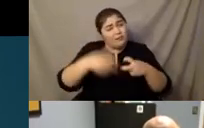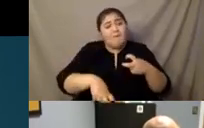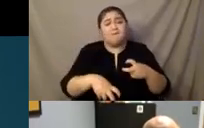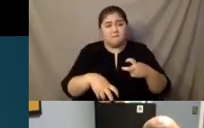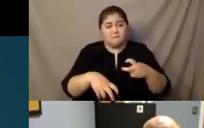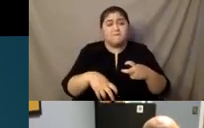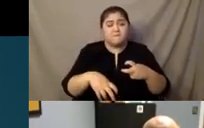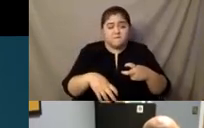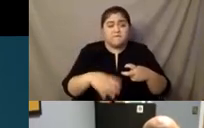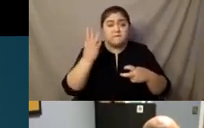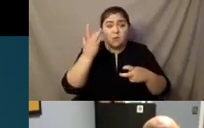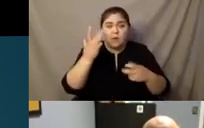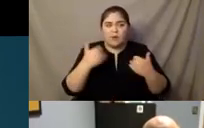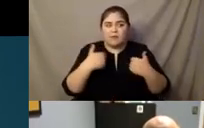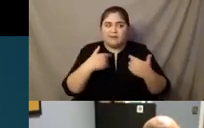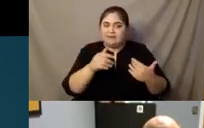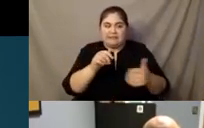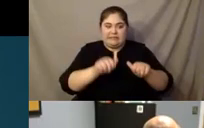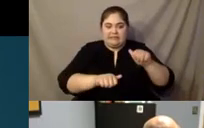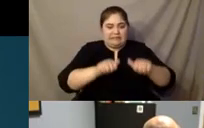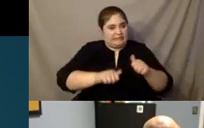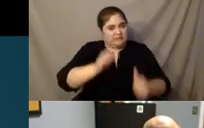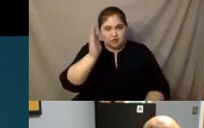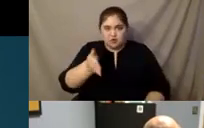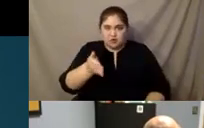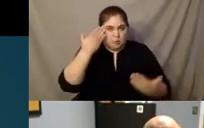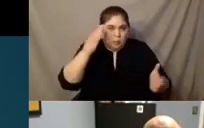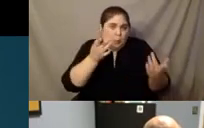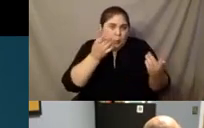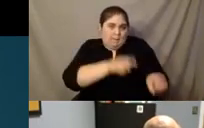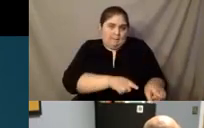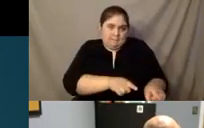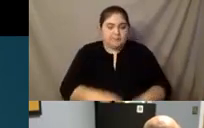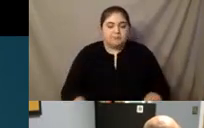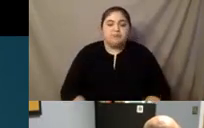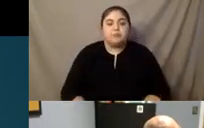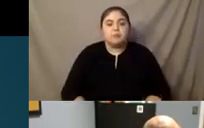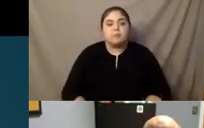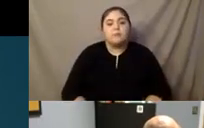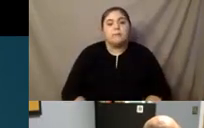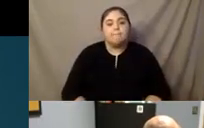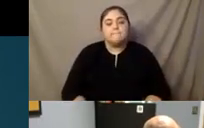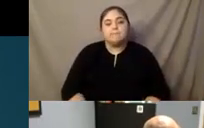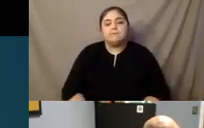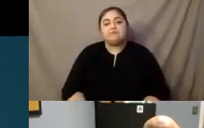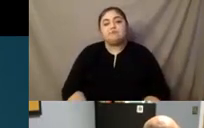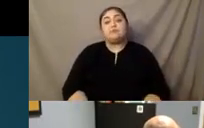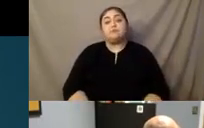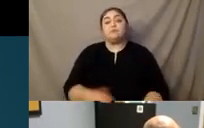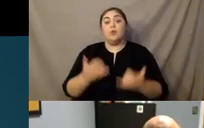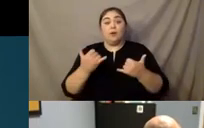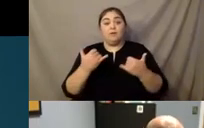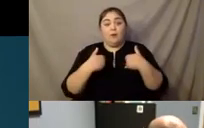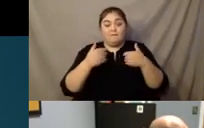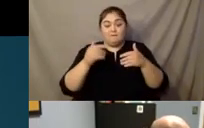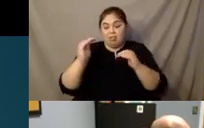now because we have a very uncertain future. As I said before, there's less of an opportunity